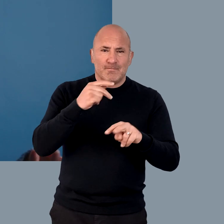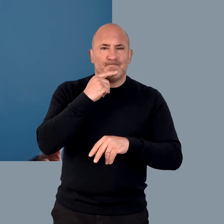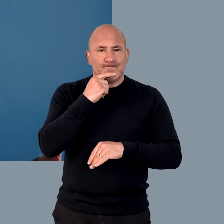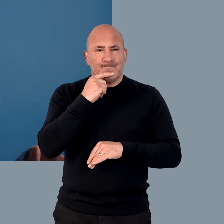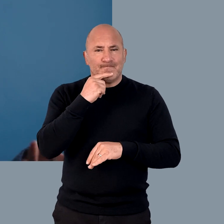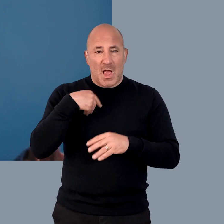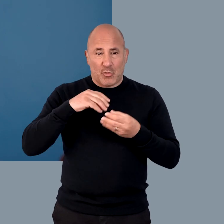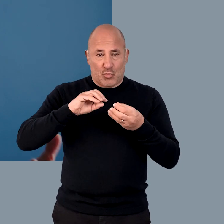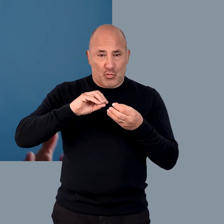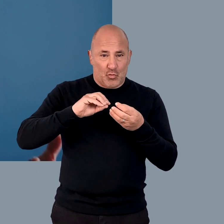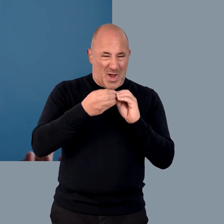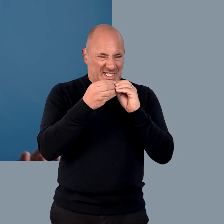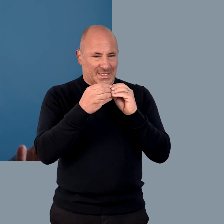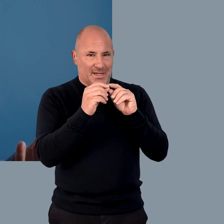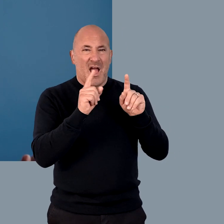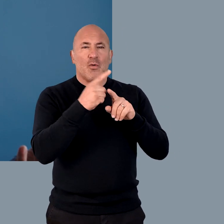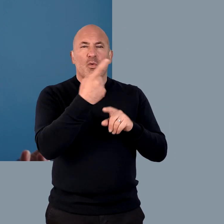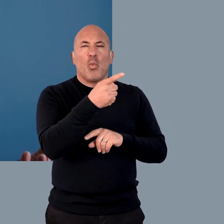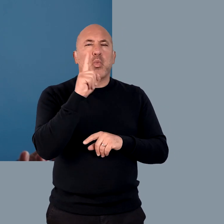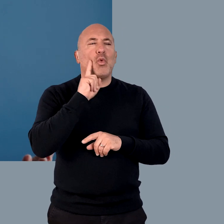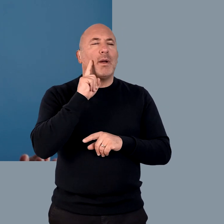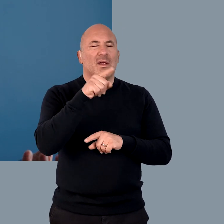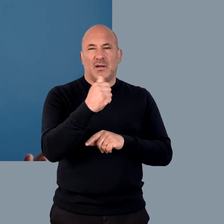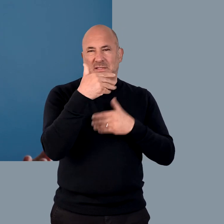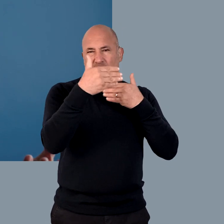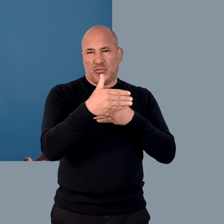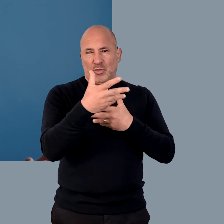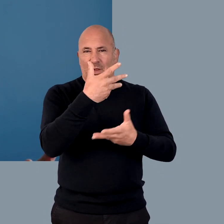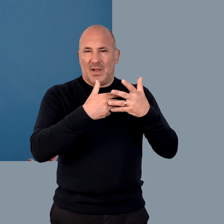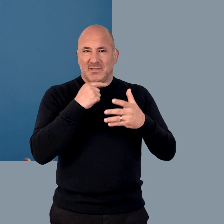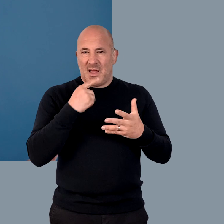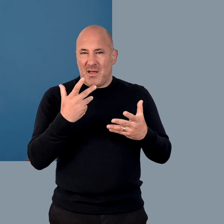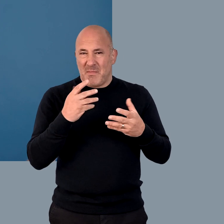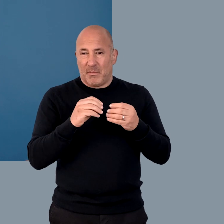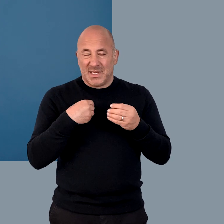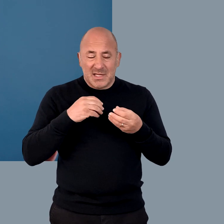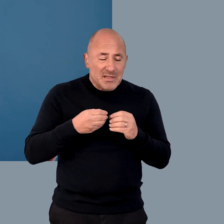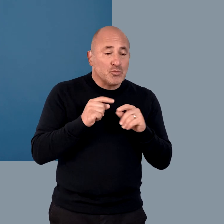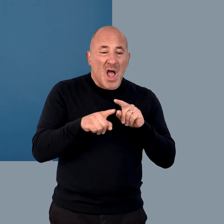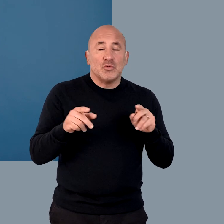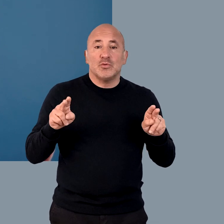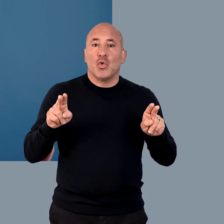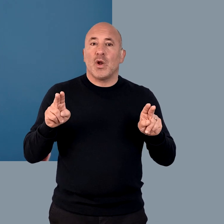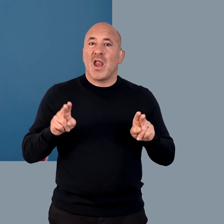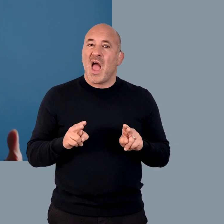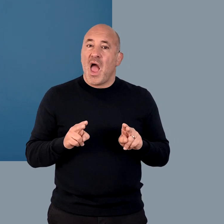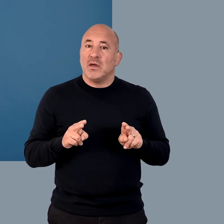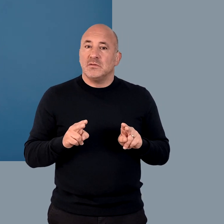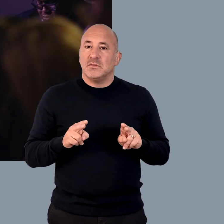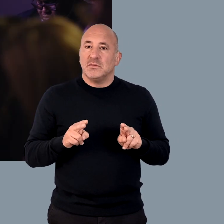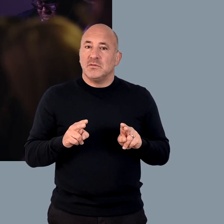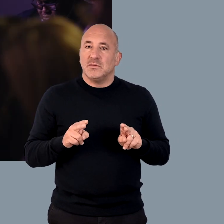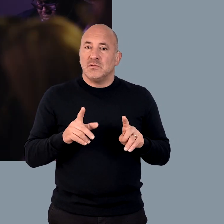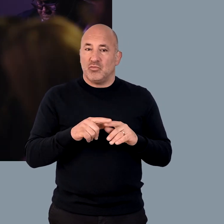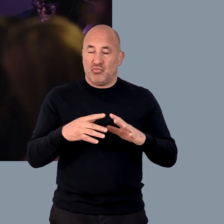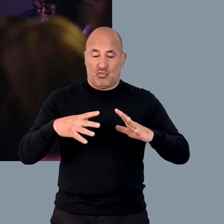that also in terms of the work that we're creating. A bit like one of the women said in the last session we were in about maybe doing